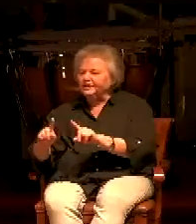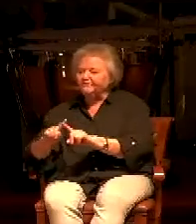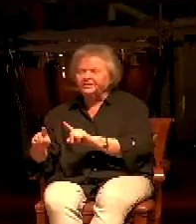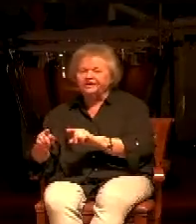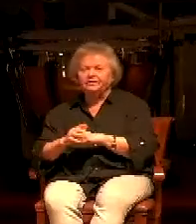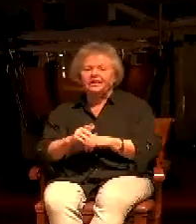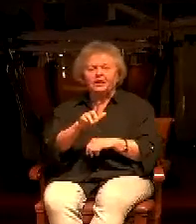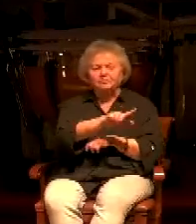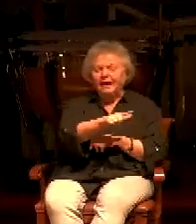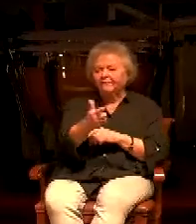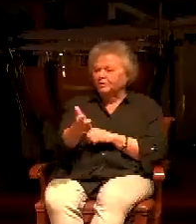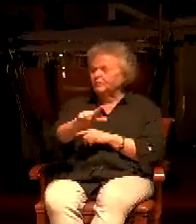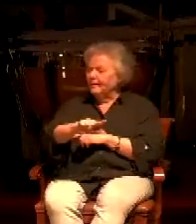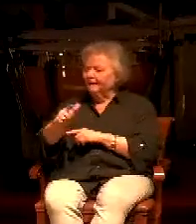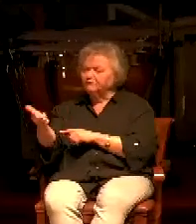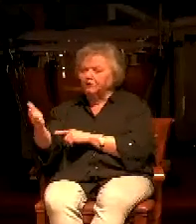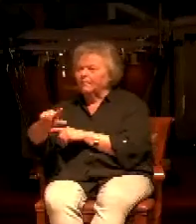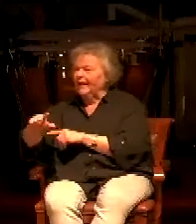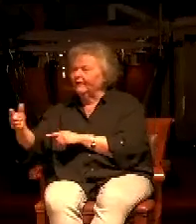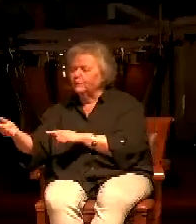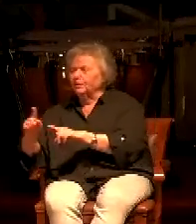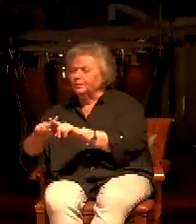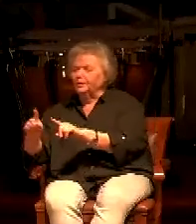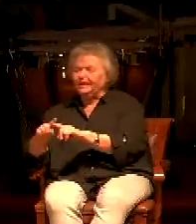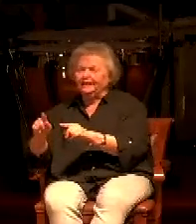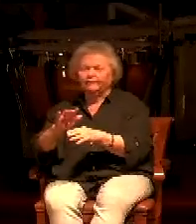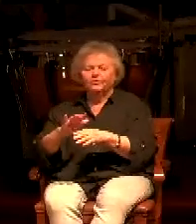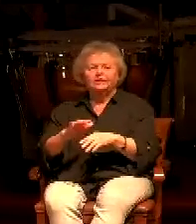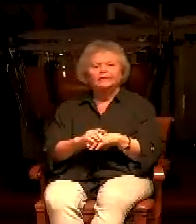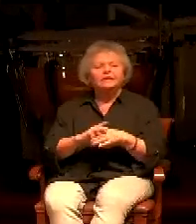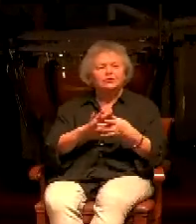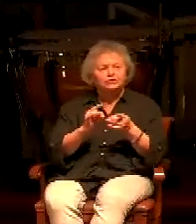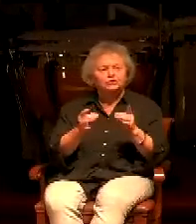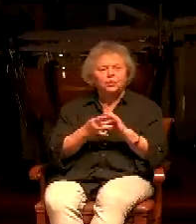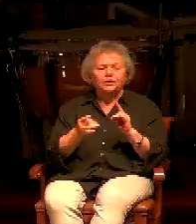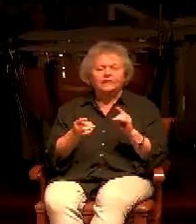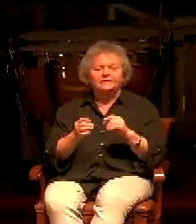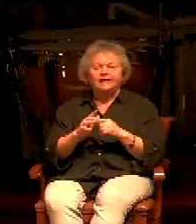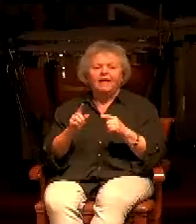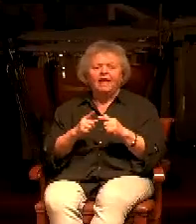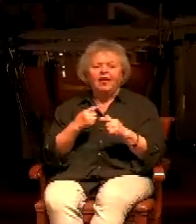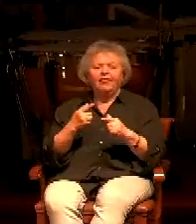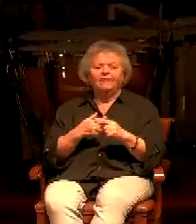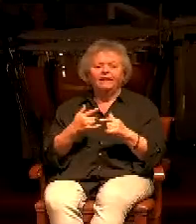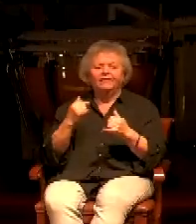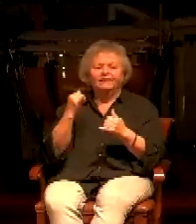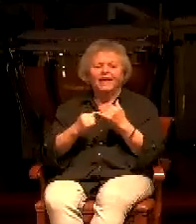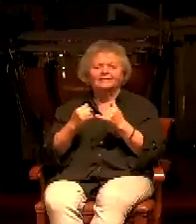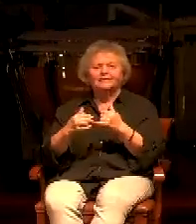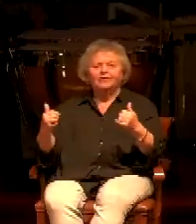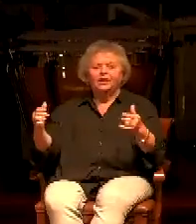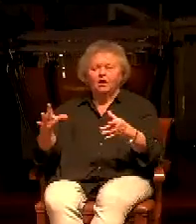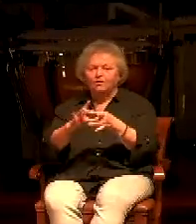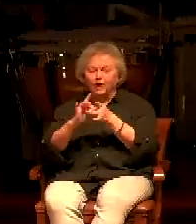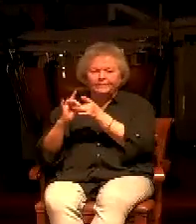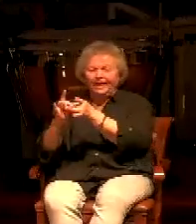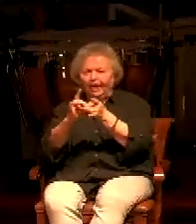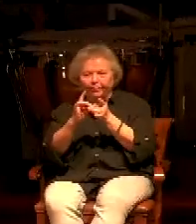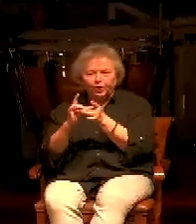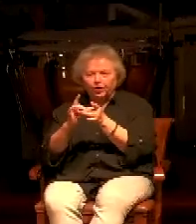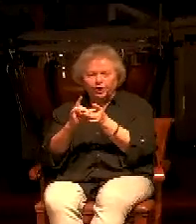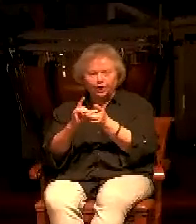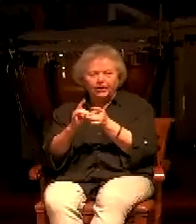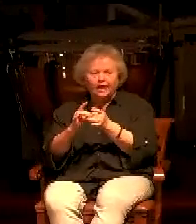really bad things over there, and they finally all collide together. Well, John will record the story where we get flashes from